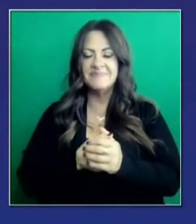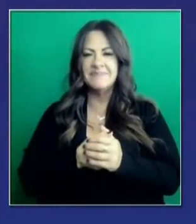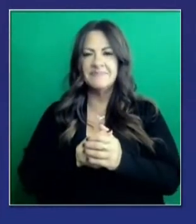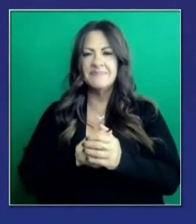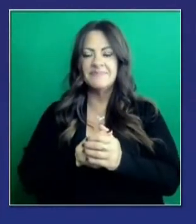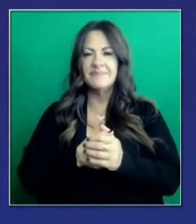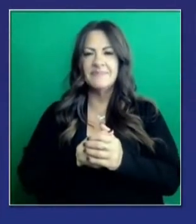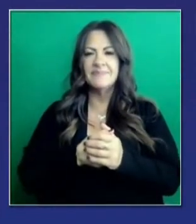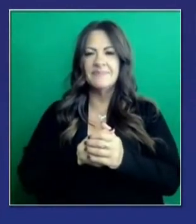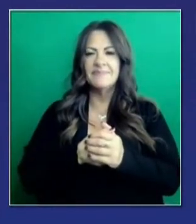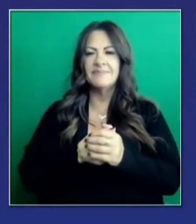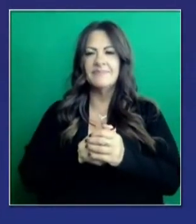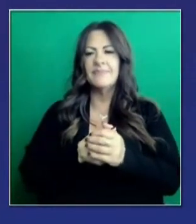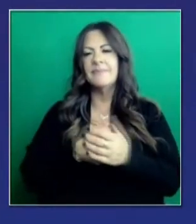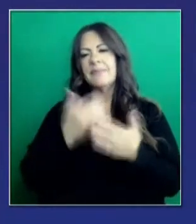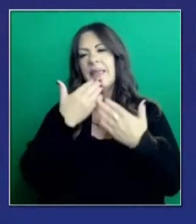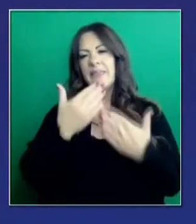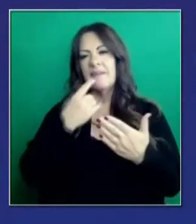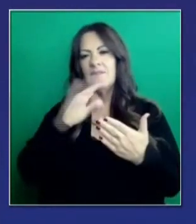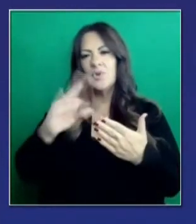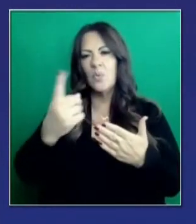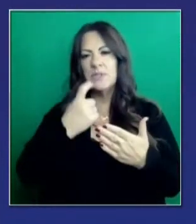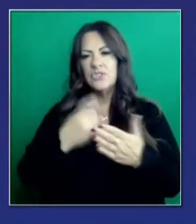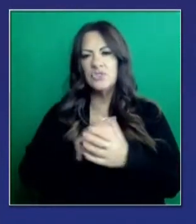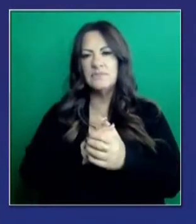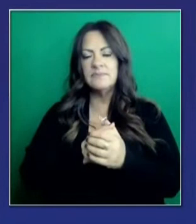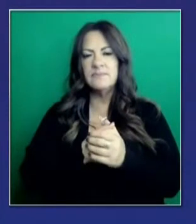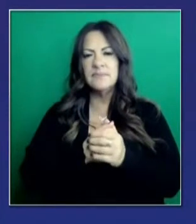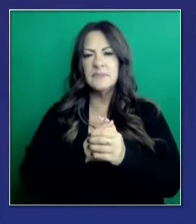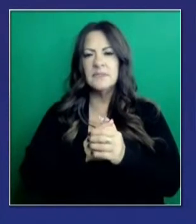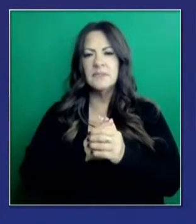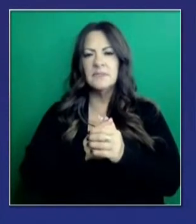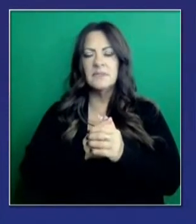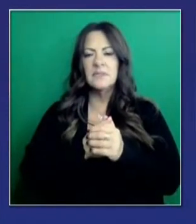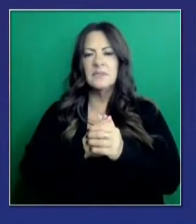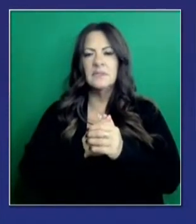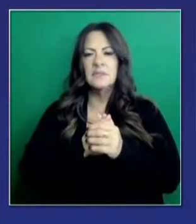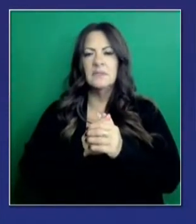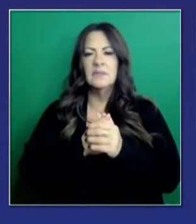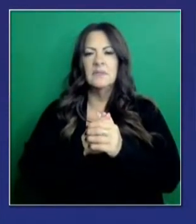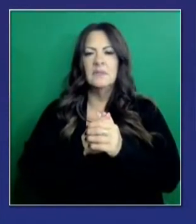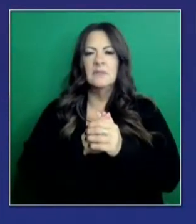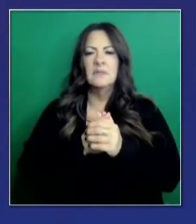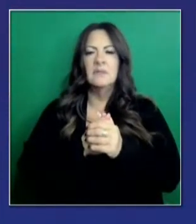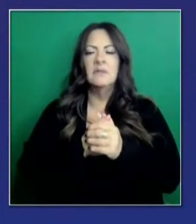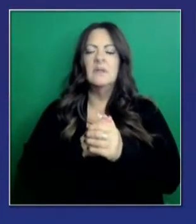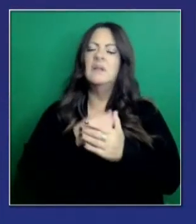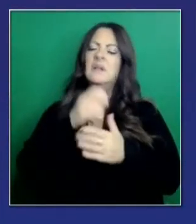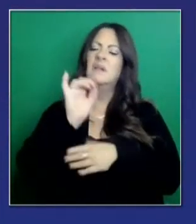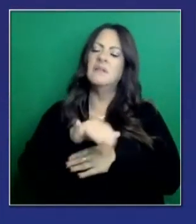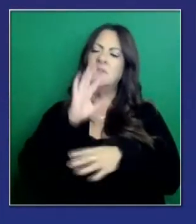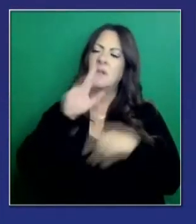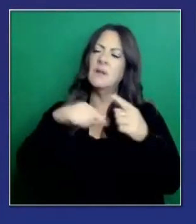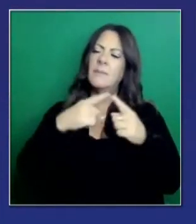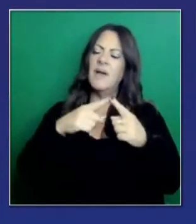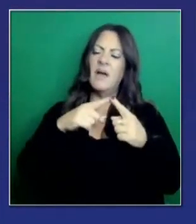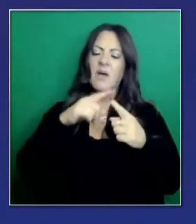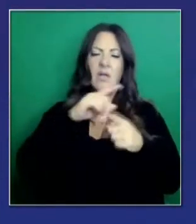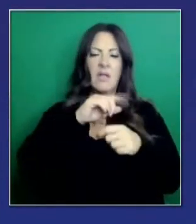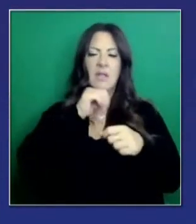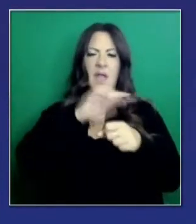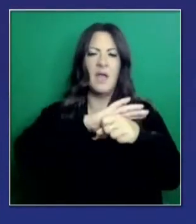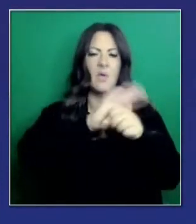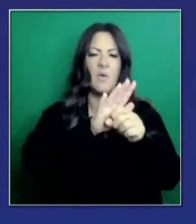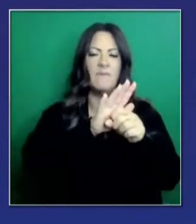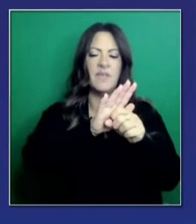Yeah, thanks for the question. Let me just start about the variant. I think the governor gave the details of this slide, and we are, of course,